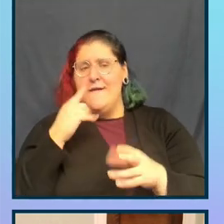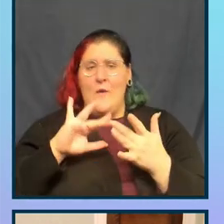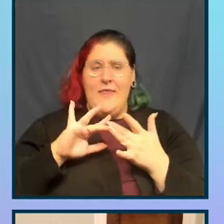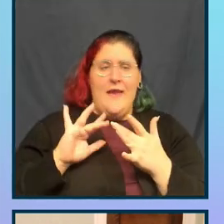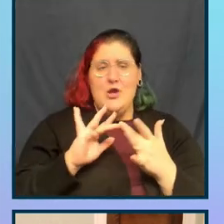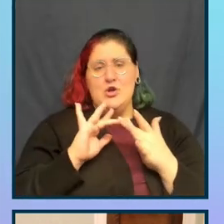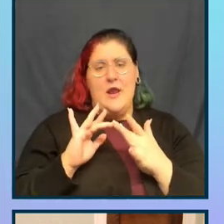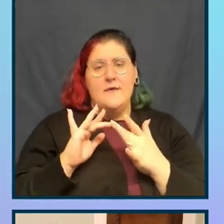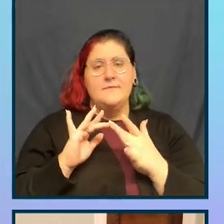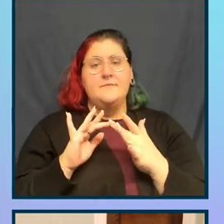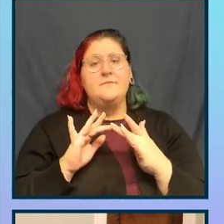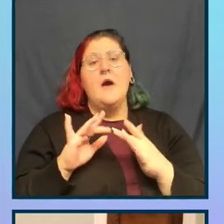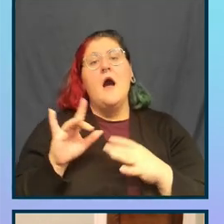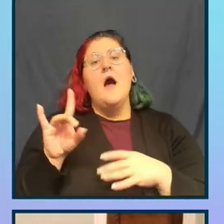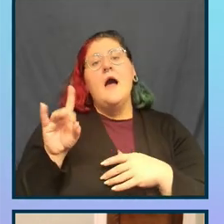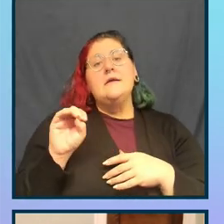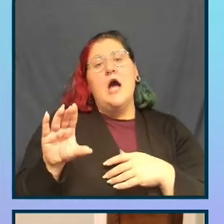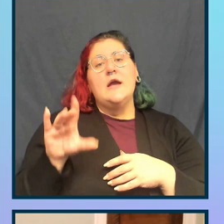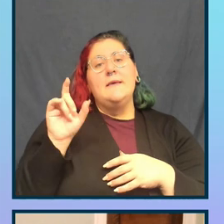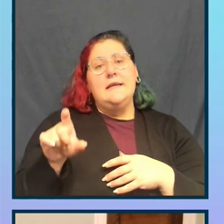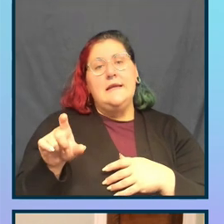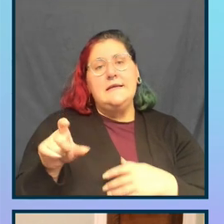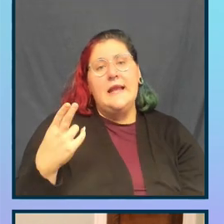Let's see, we have blocks of text for paragraphs.